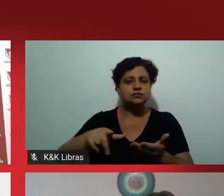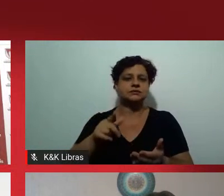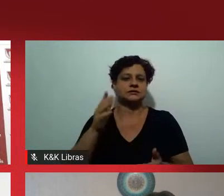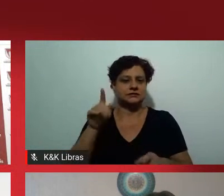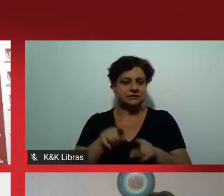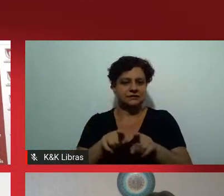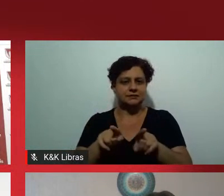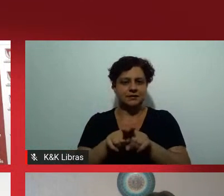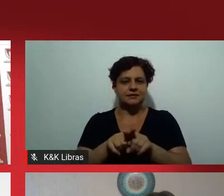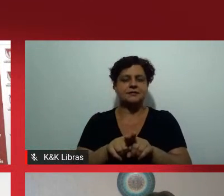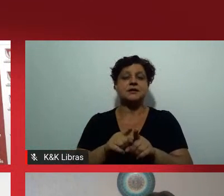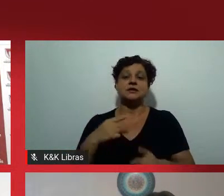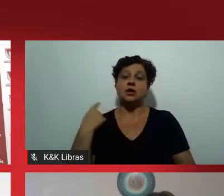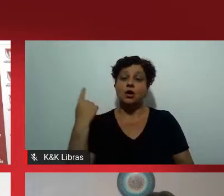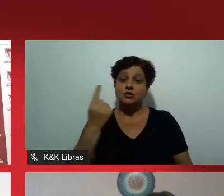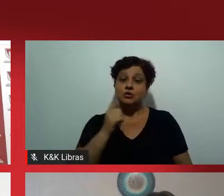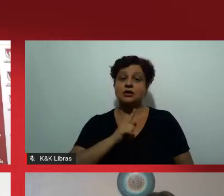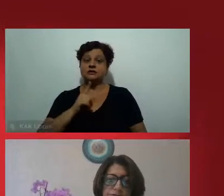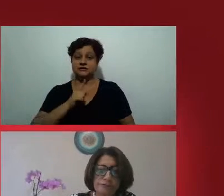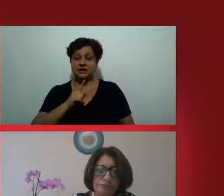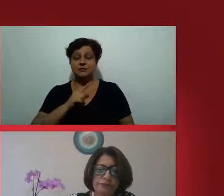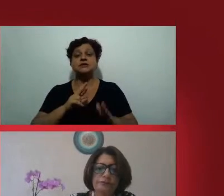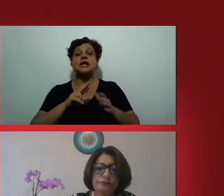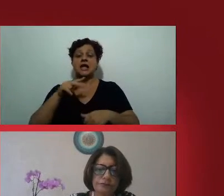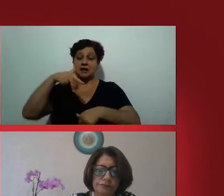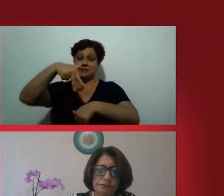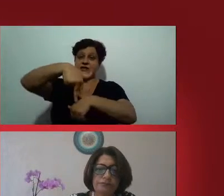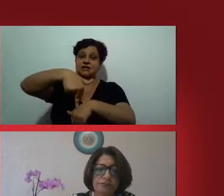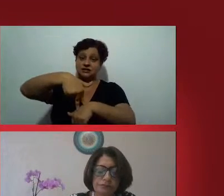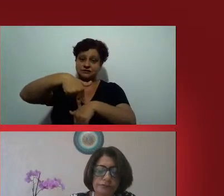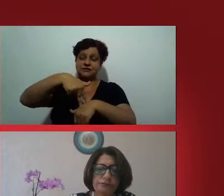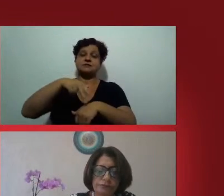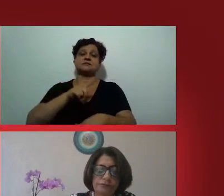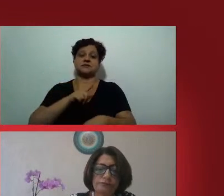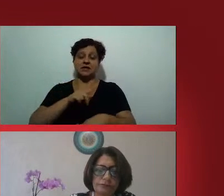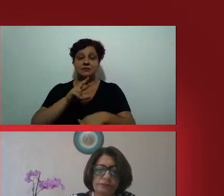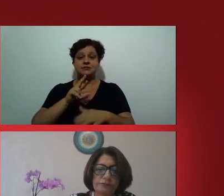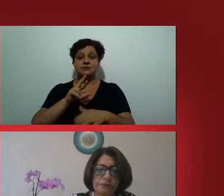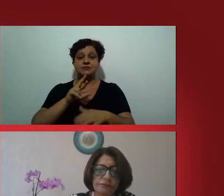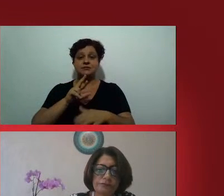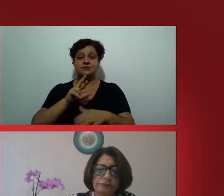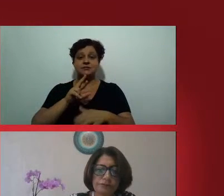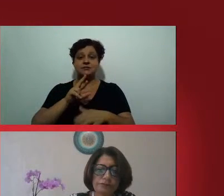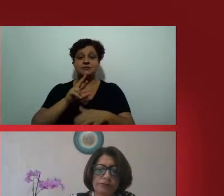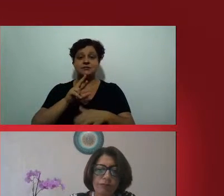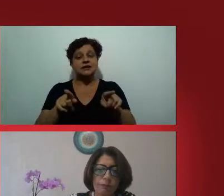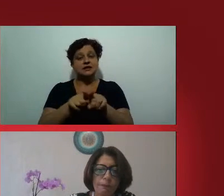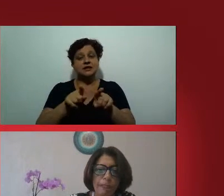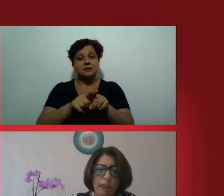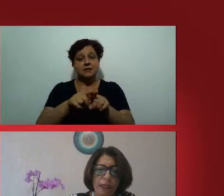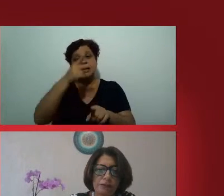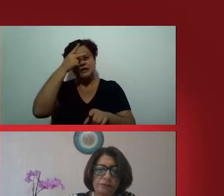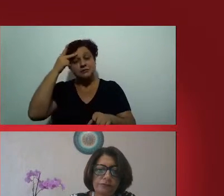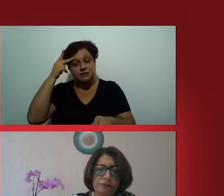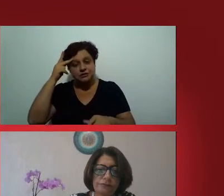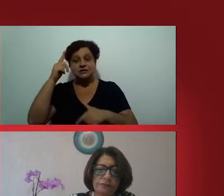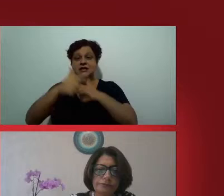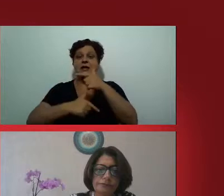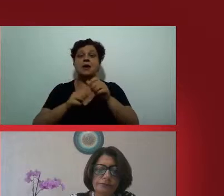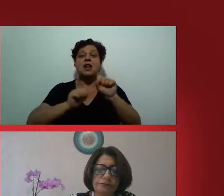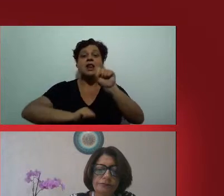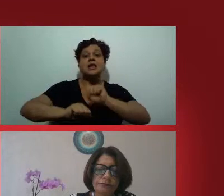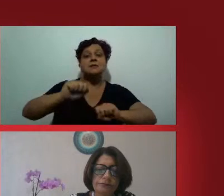as, you the people who are cleaning up, right, or the coperas, now, those are the types of roles, and what we're finally having is the